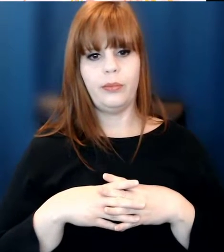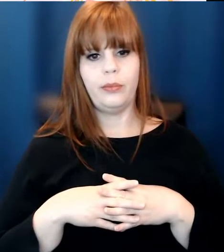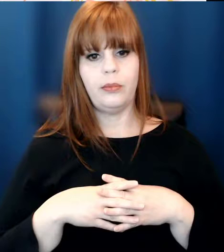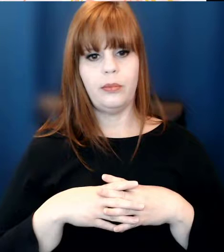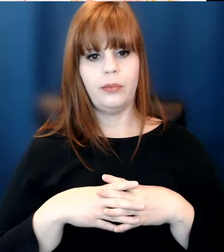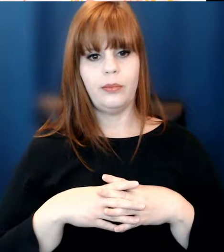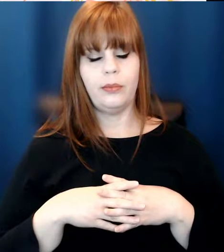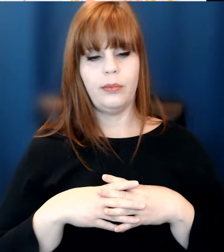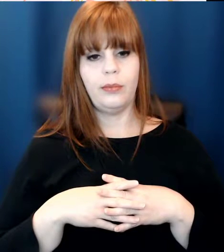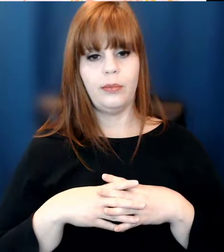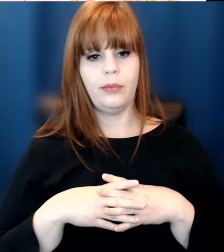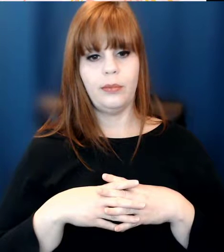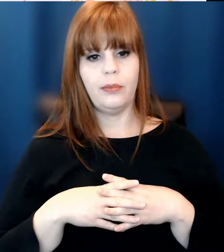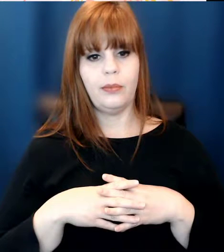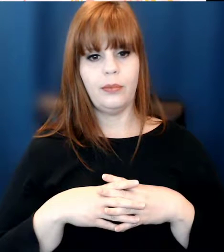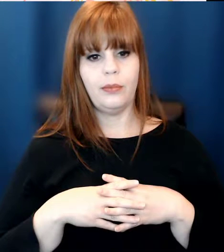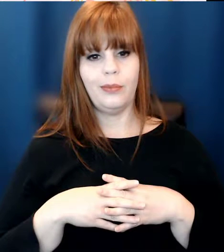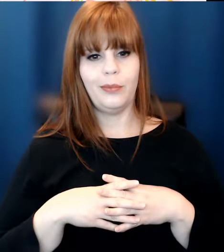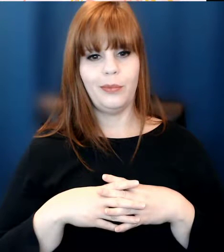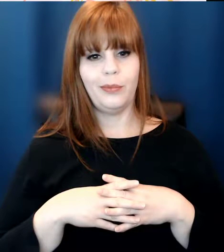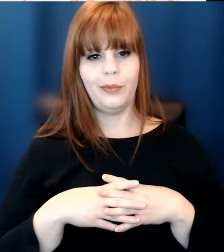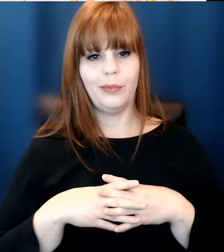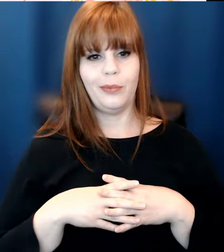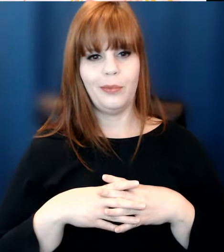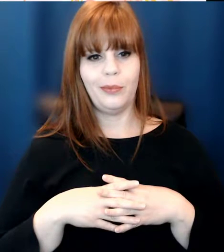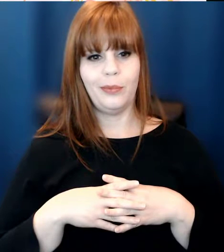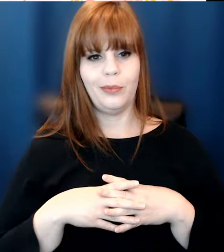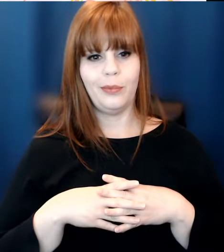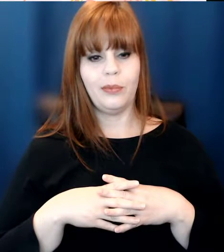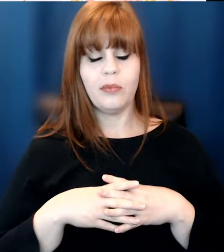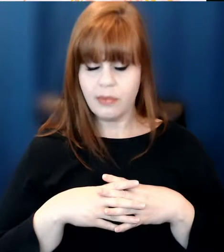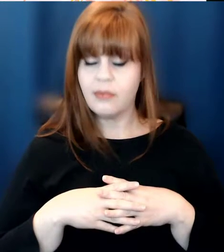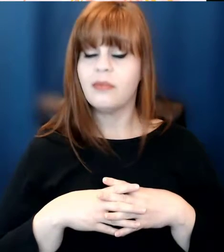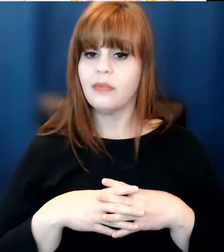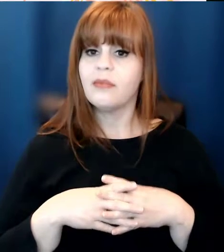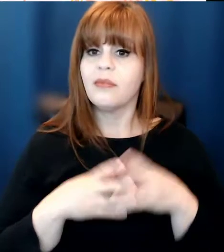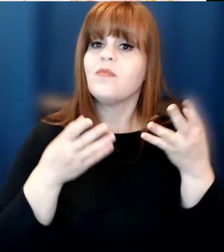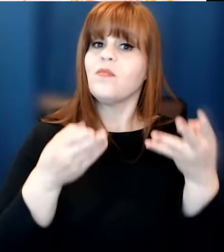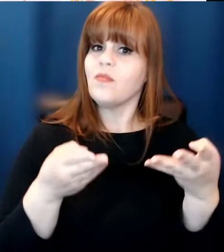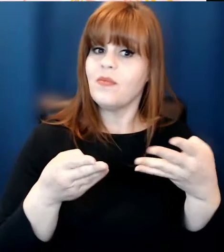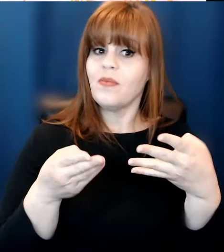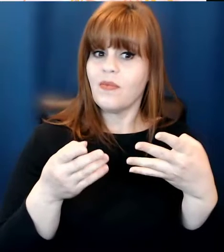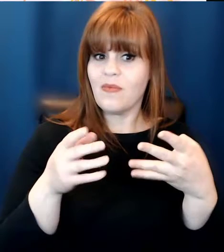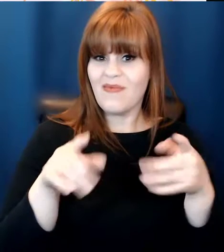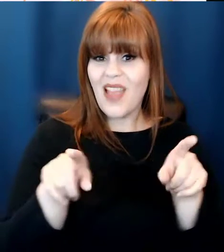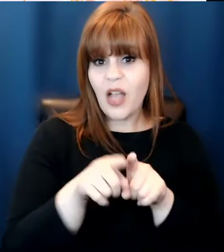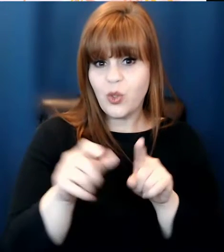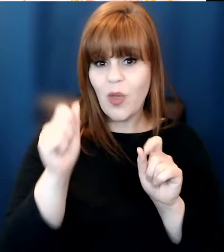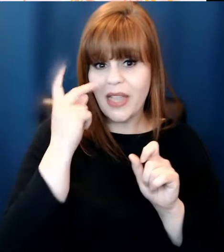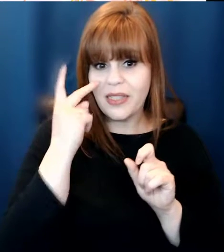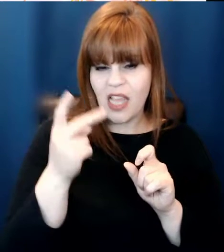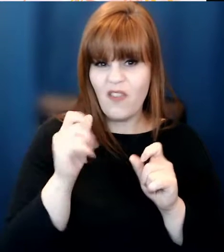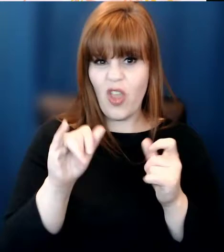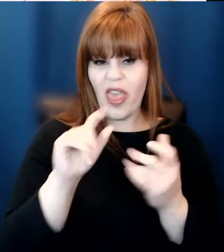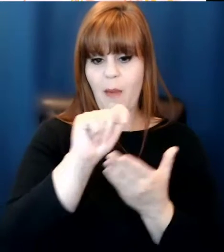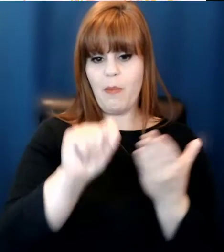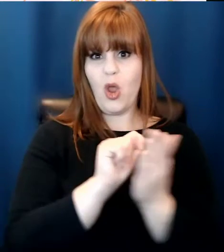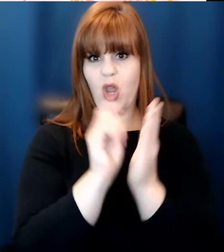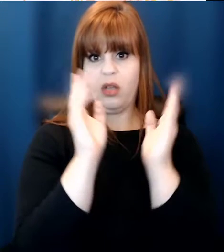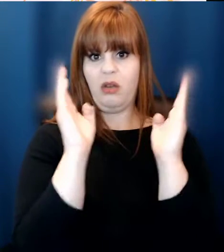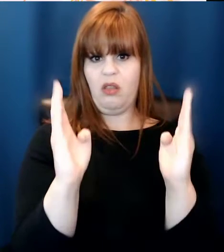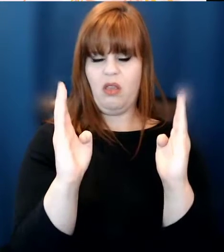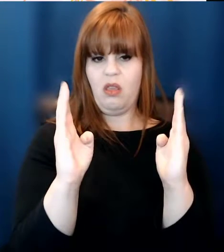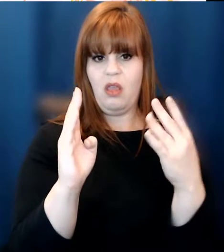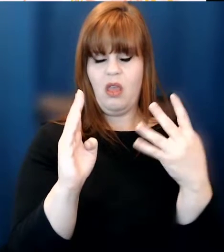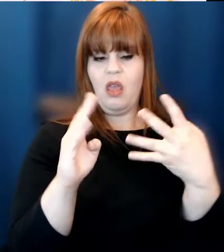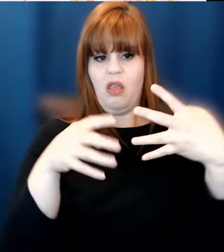So as you can see, for that period of time, the waves